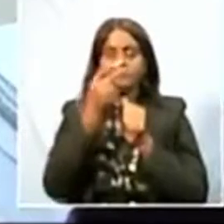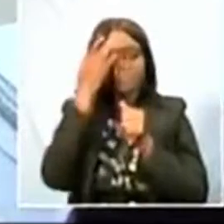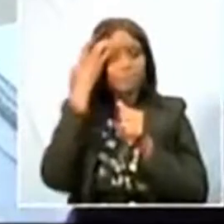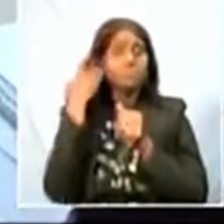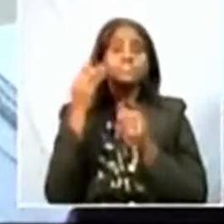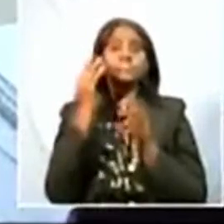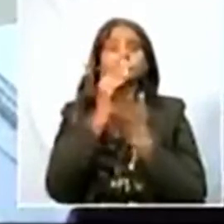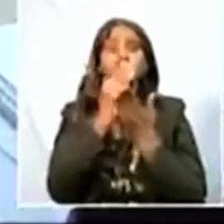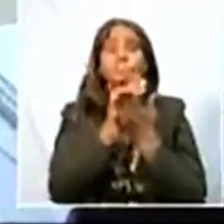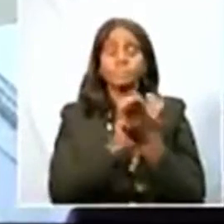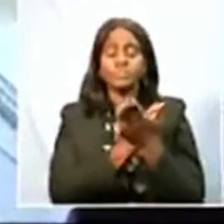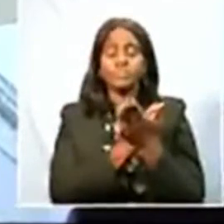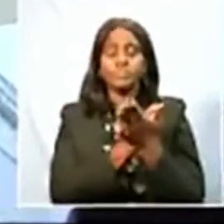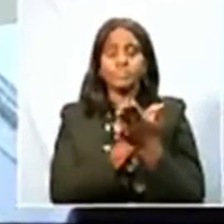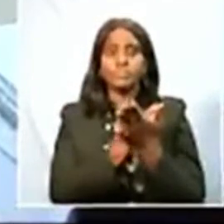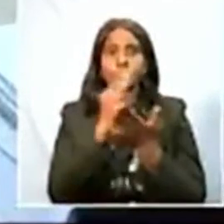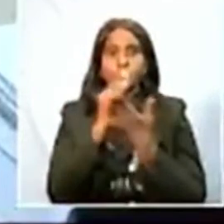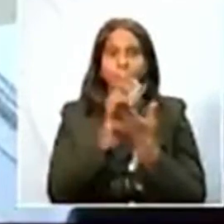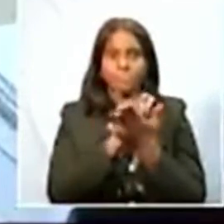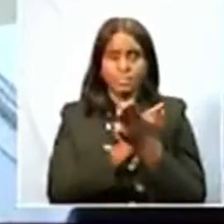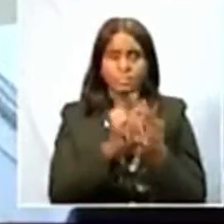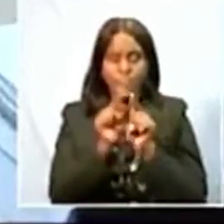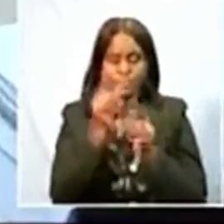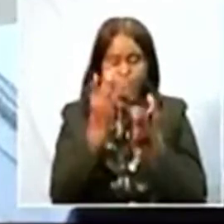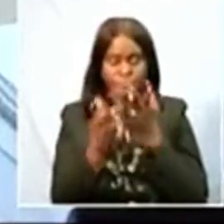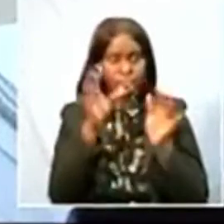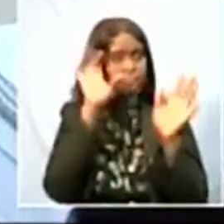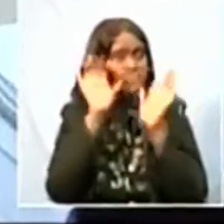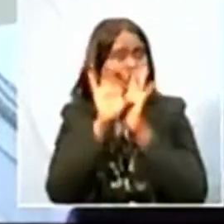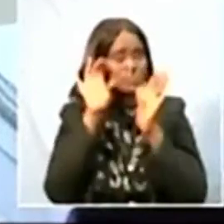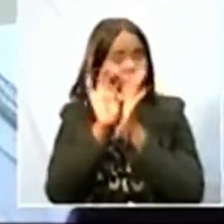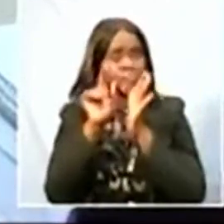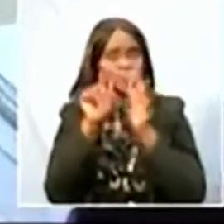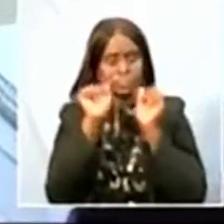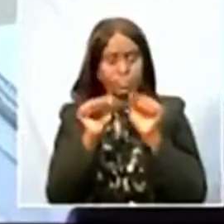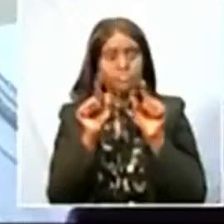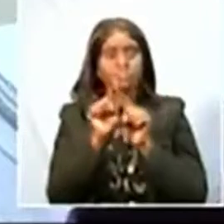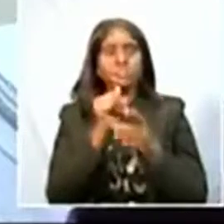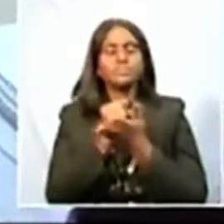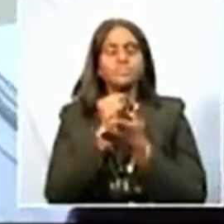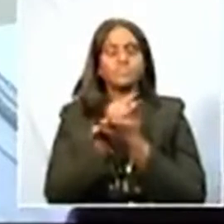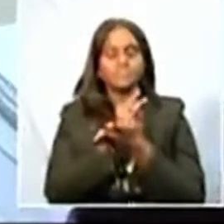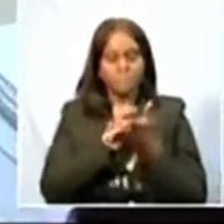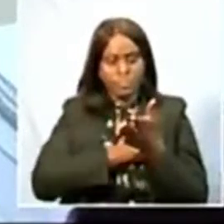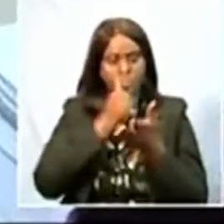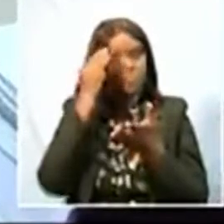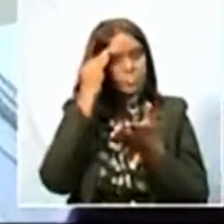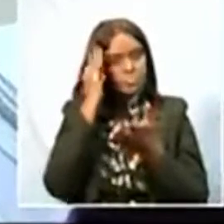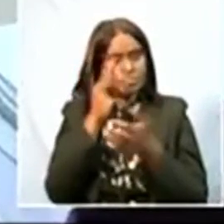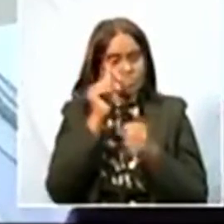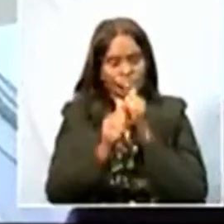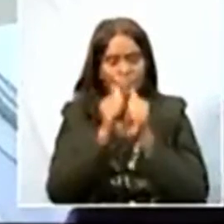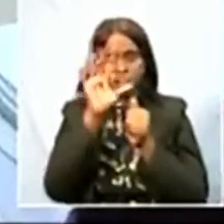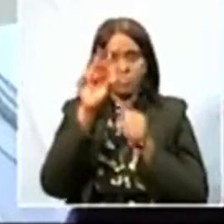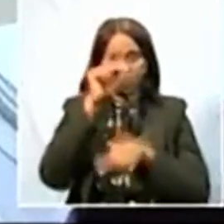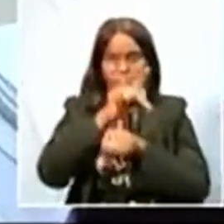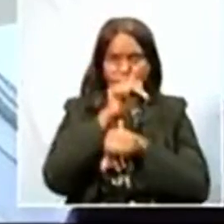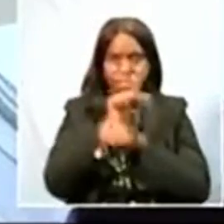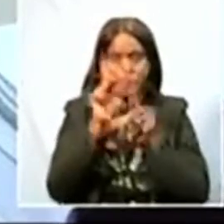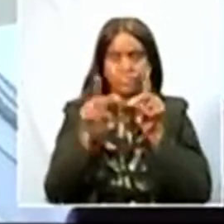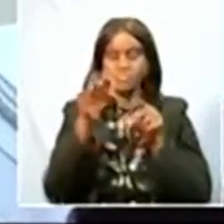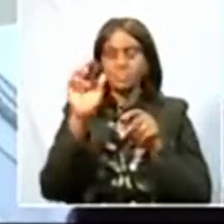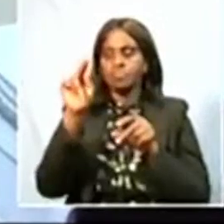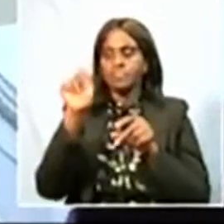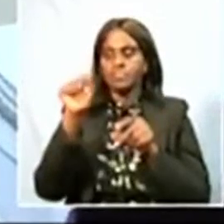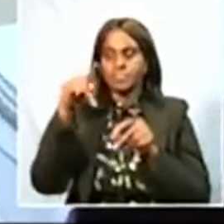Just a listing and maybe the pictures you can help us so that we know which 9 projects the people of